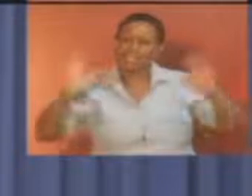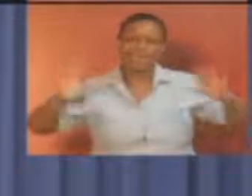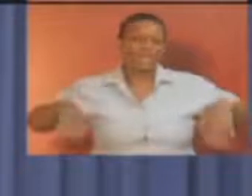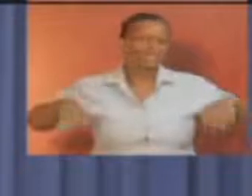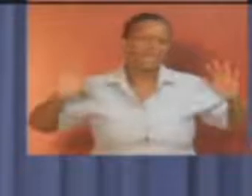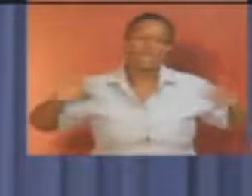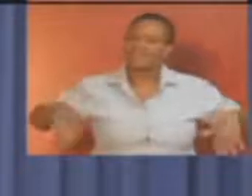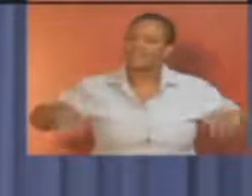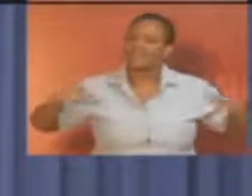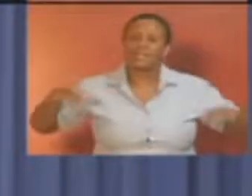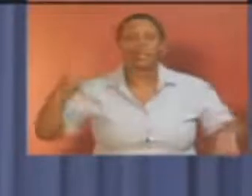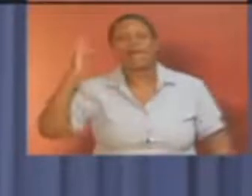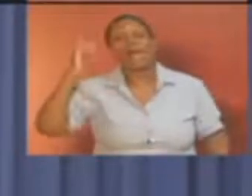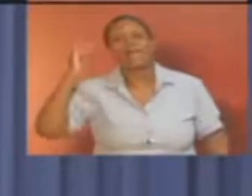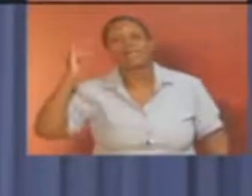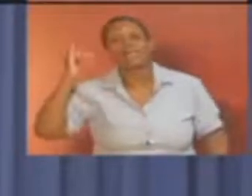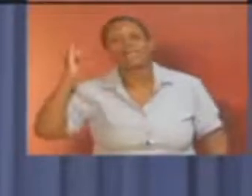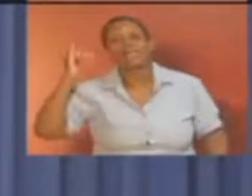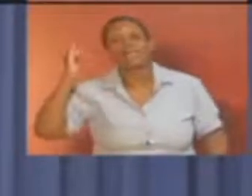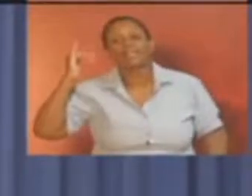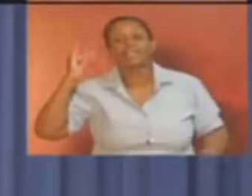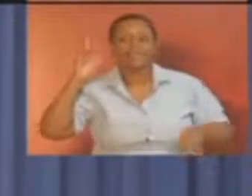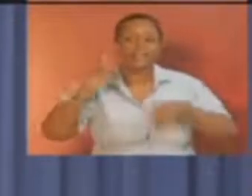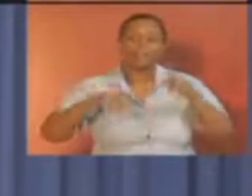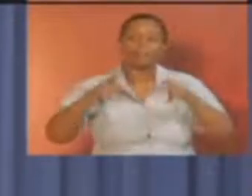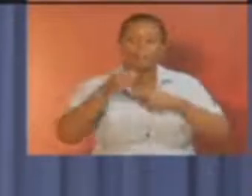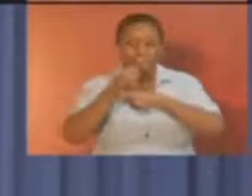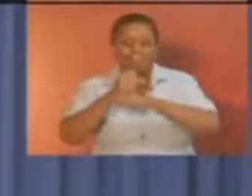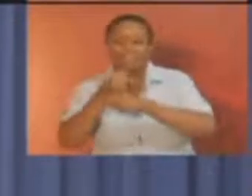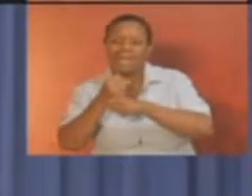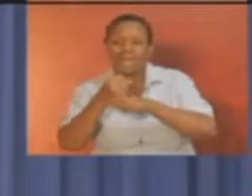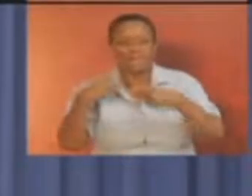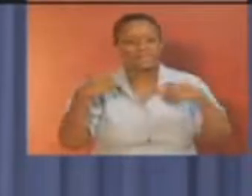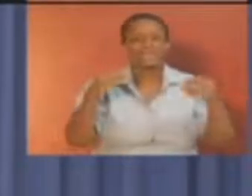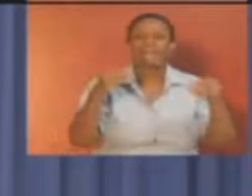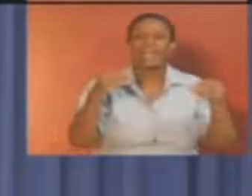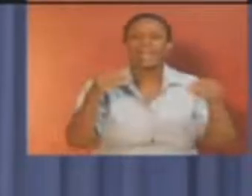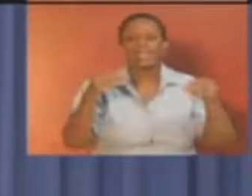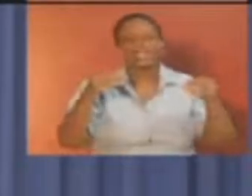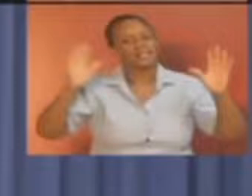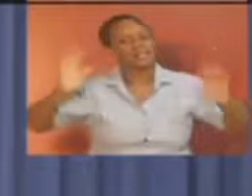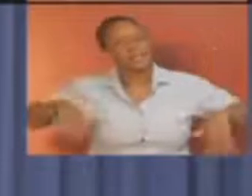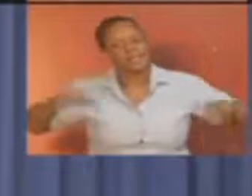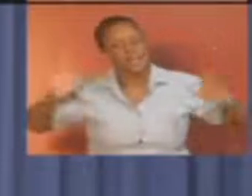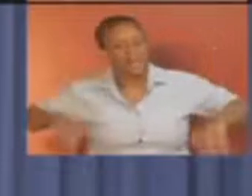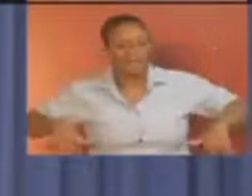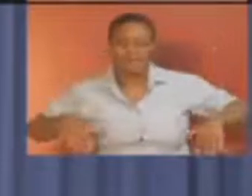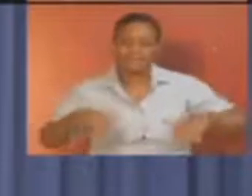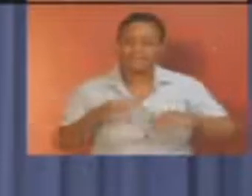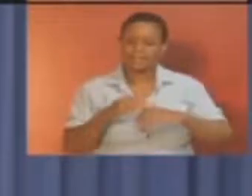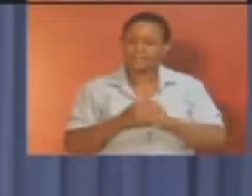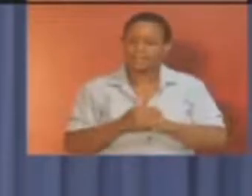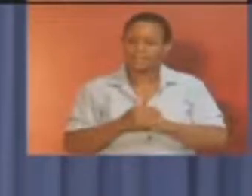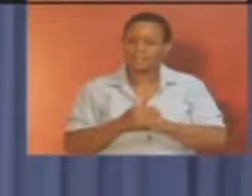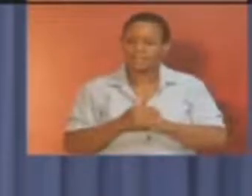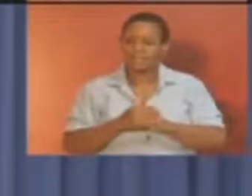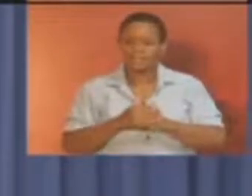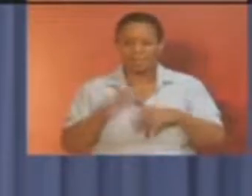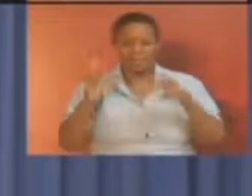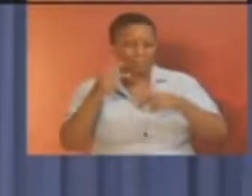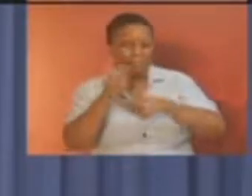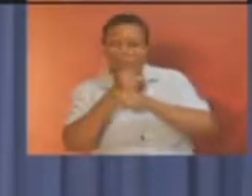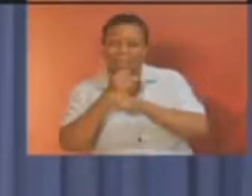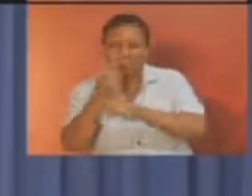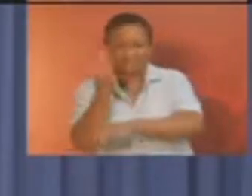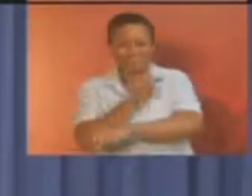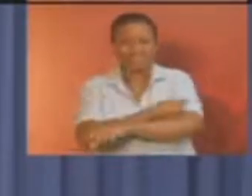in commerce to be bought in the normal trade. Vaccines in the initial part of this pandemic response became